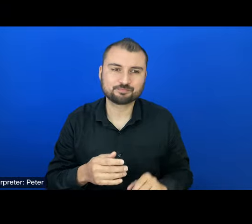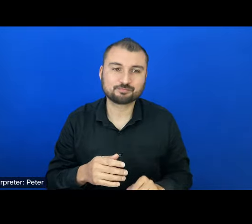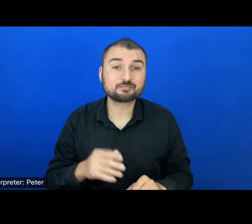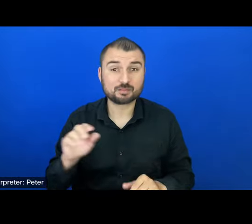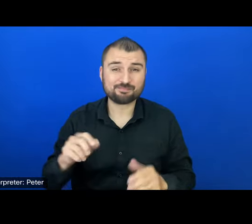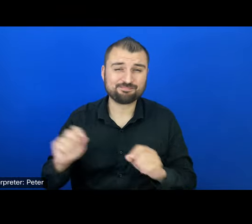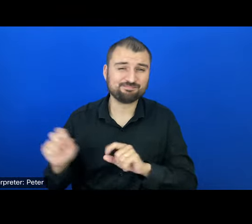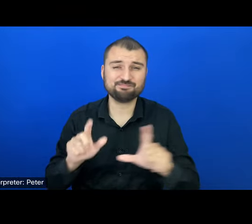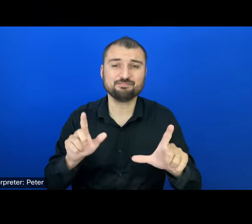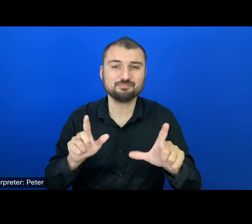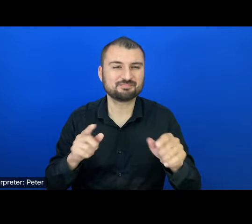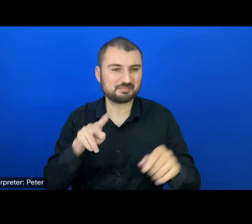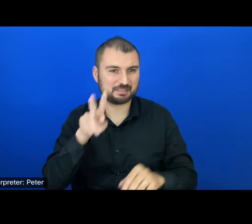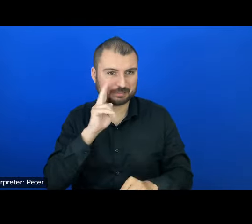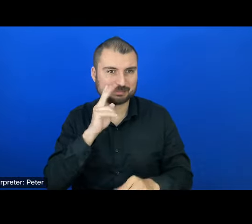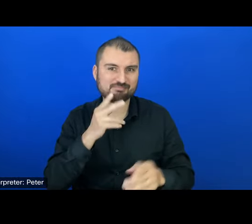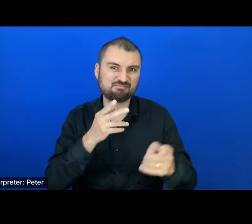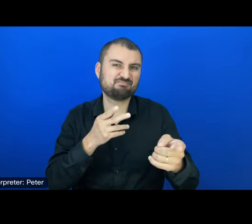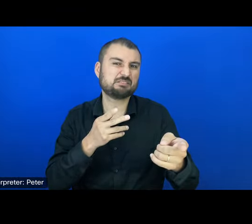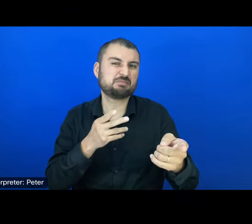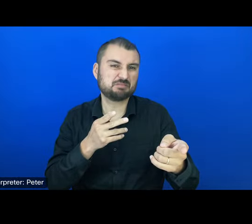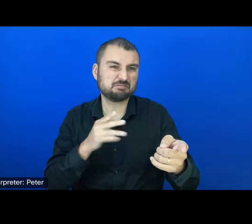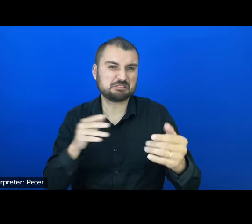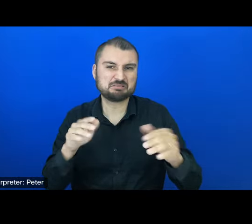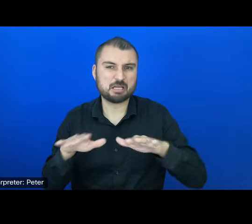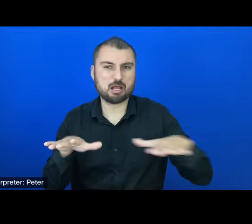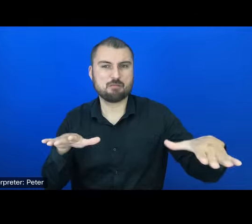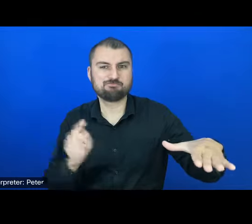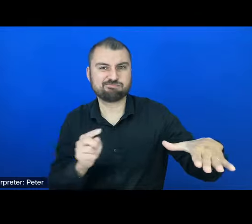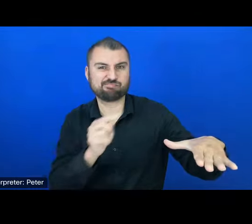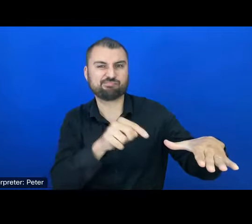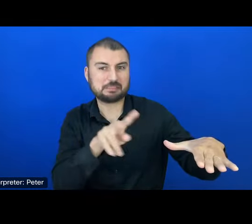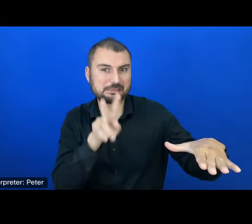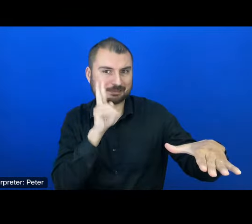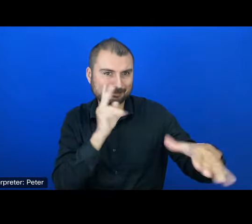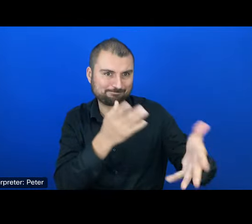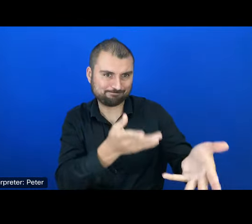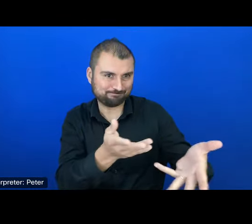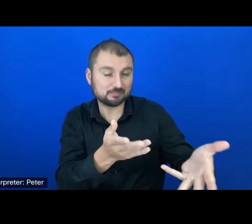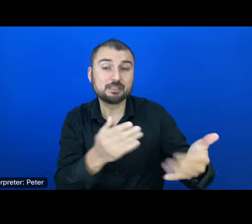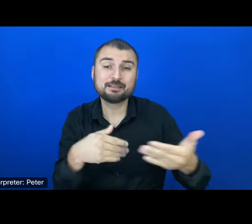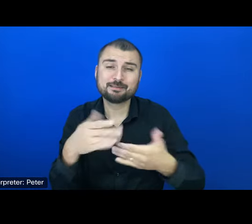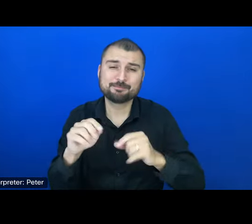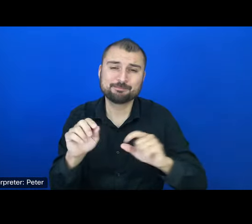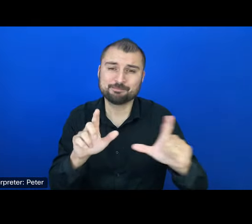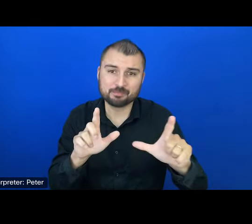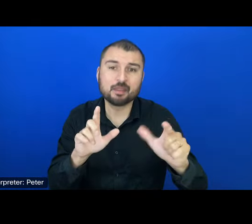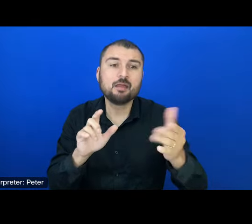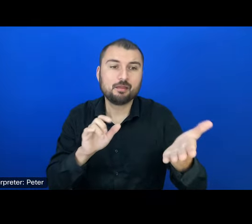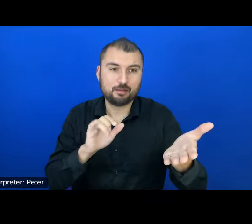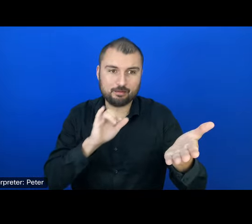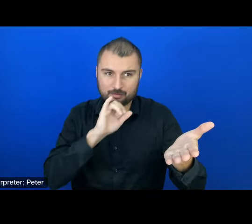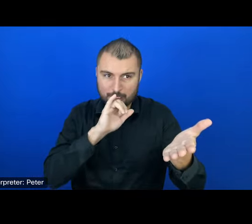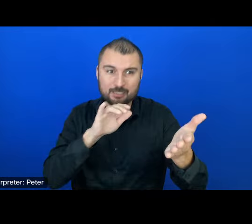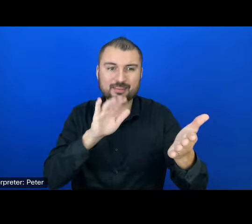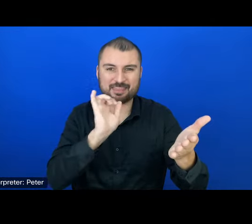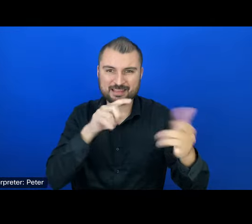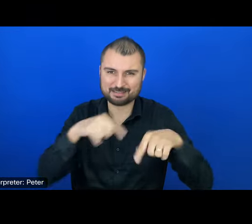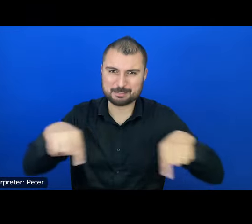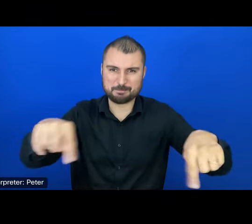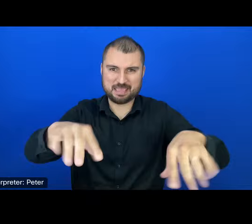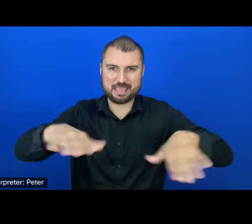This is toward the end of it. You can see what's happening. Next slide. And that's the space. That's why we're asking